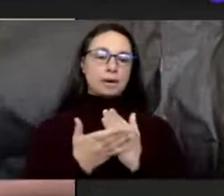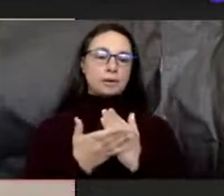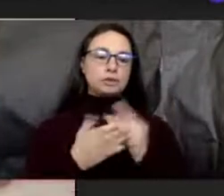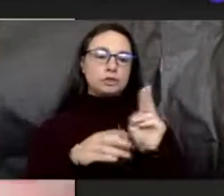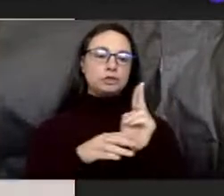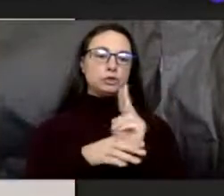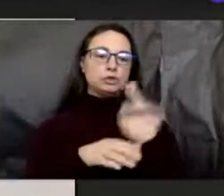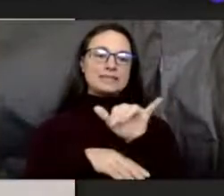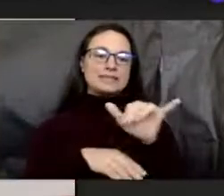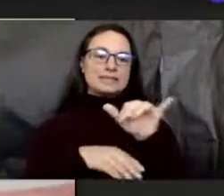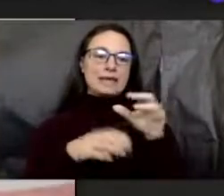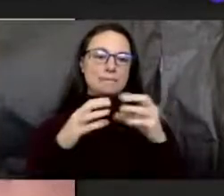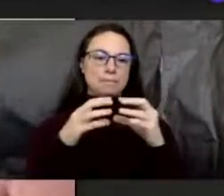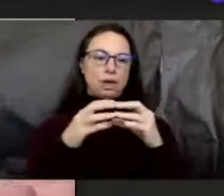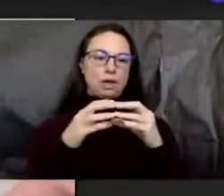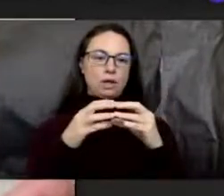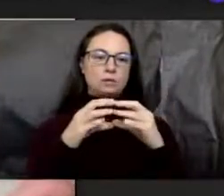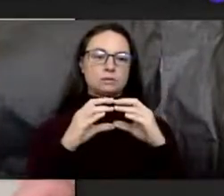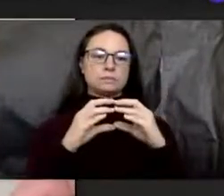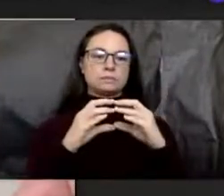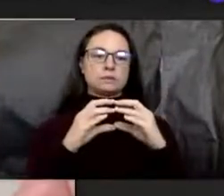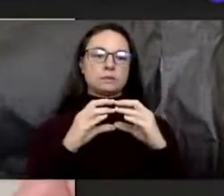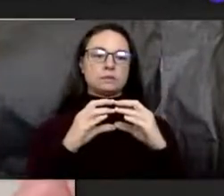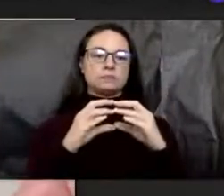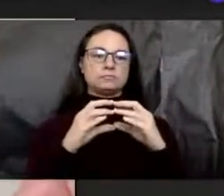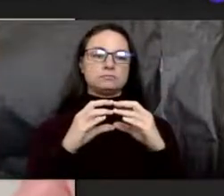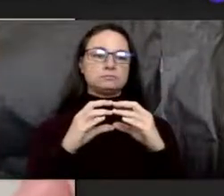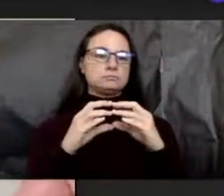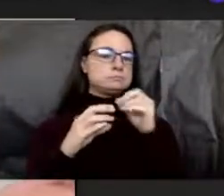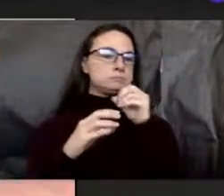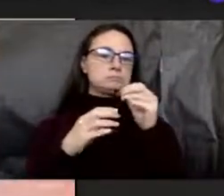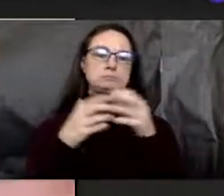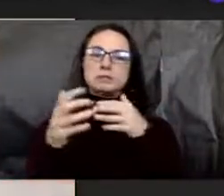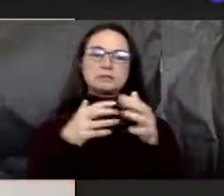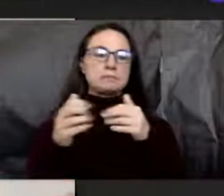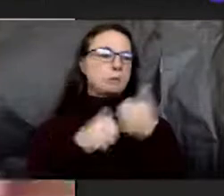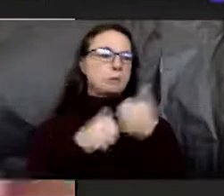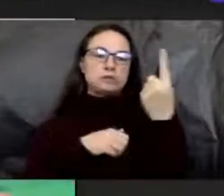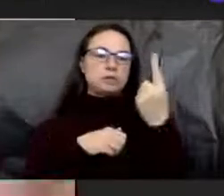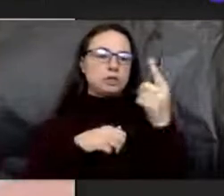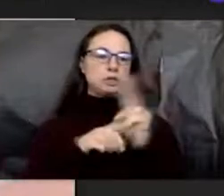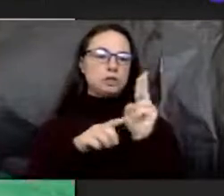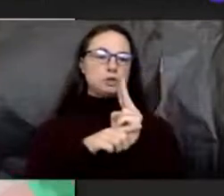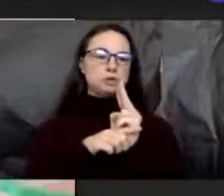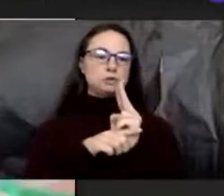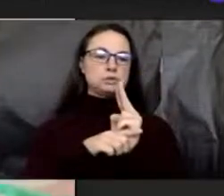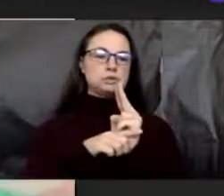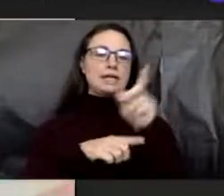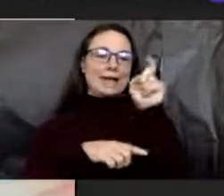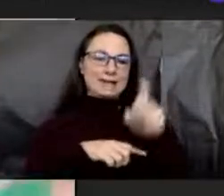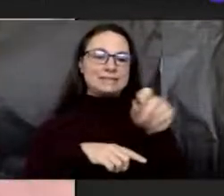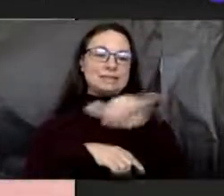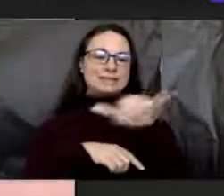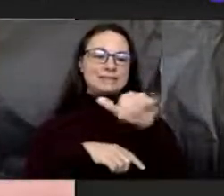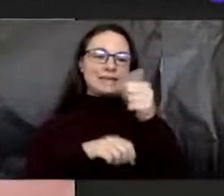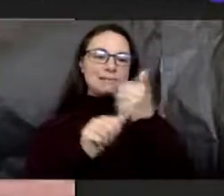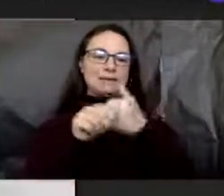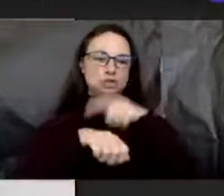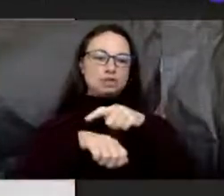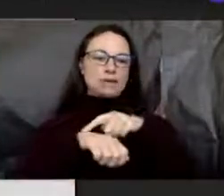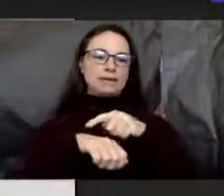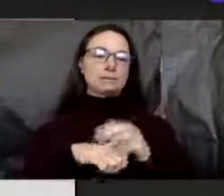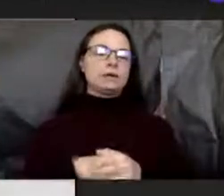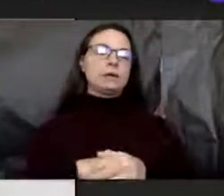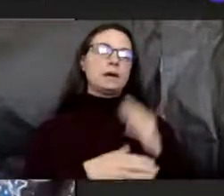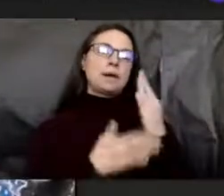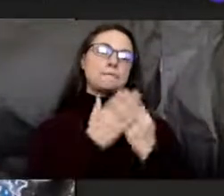the same ball. It should not matter much which one, as long as you use the same one each time. For part